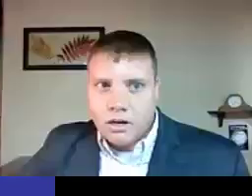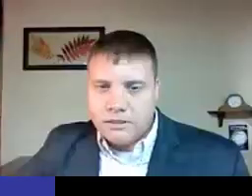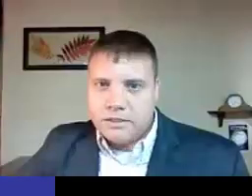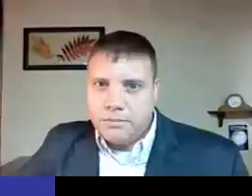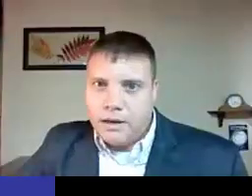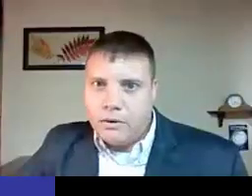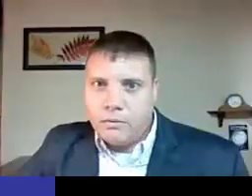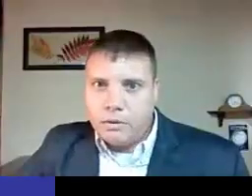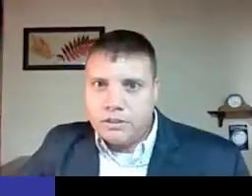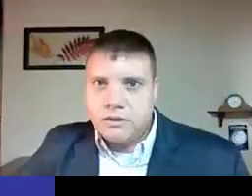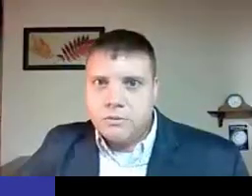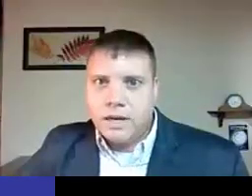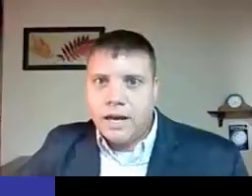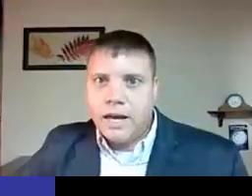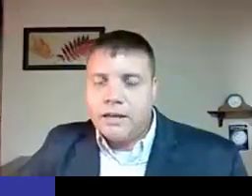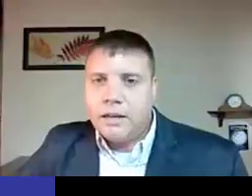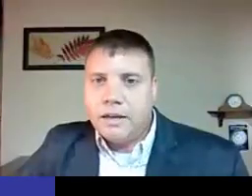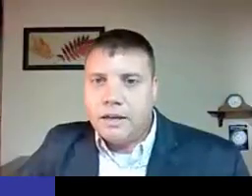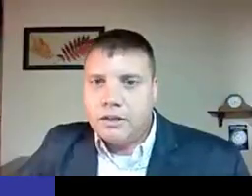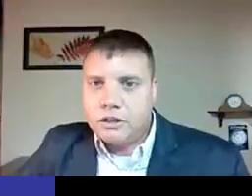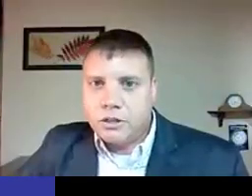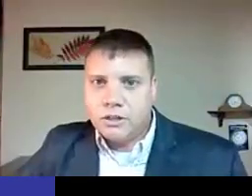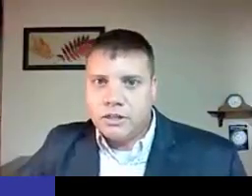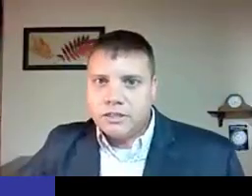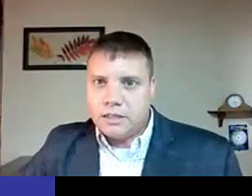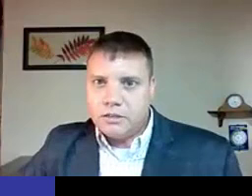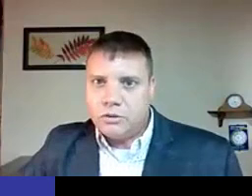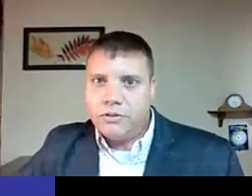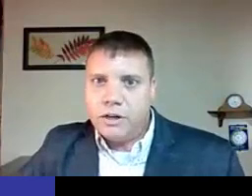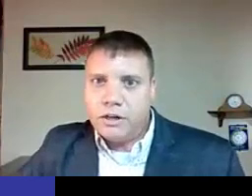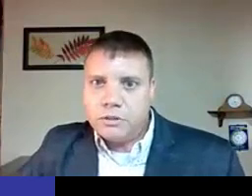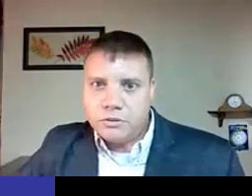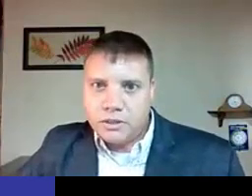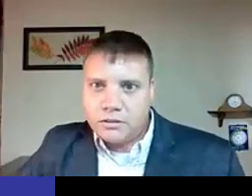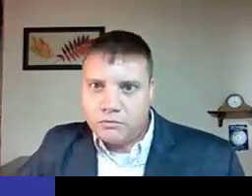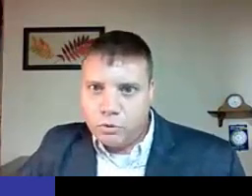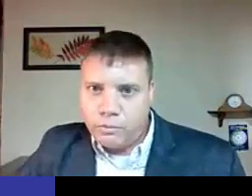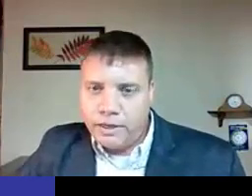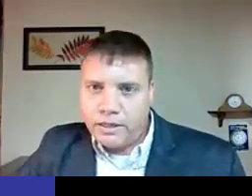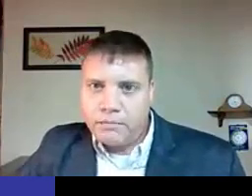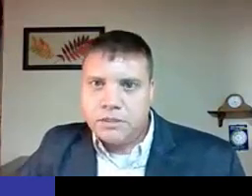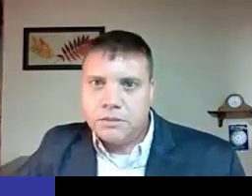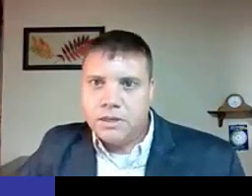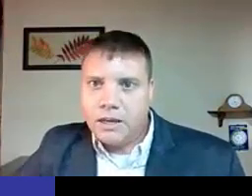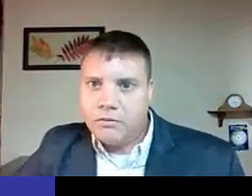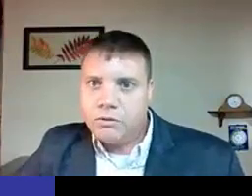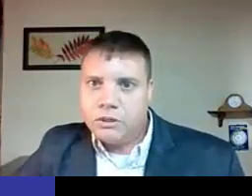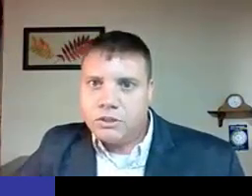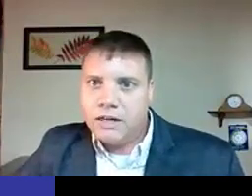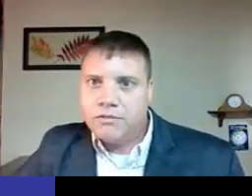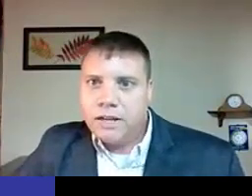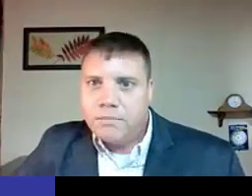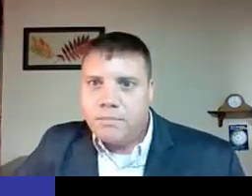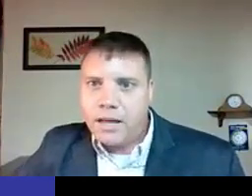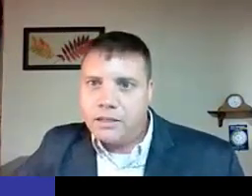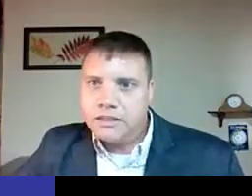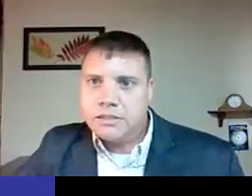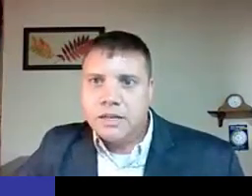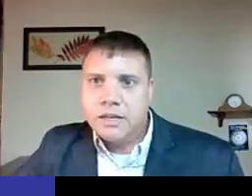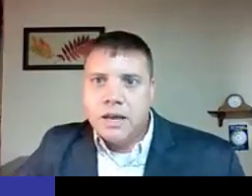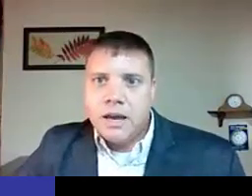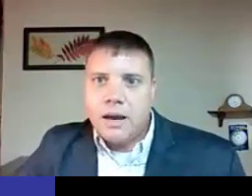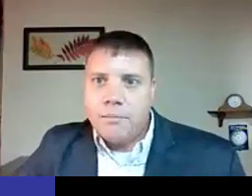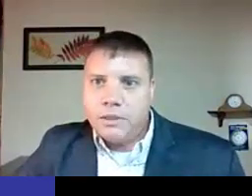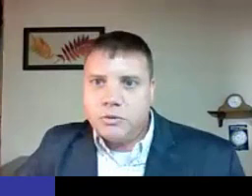very cautious about was to not turn this into a very restrictive rule. When it comes to behavior, we were trying to find the